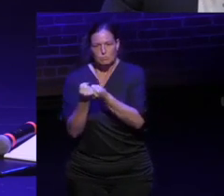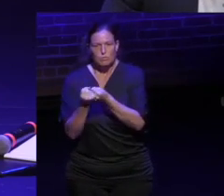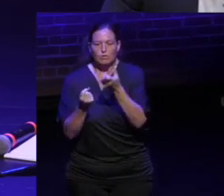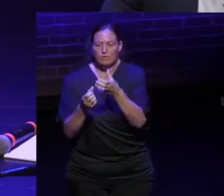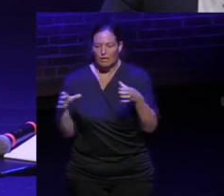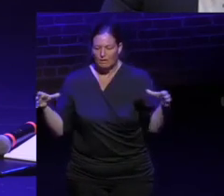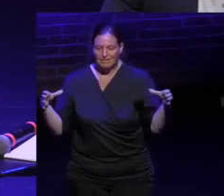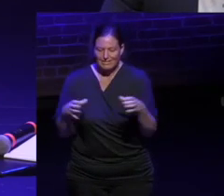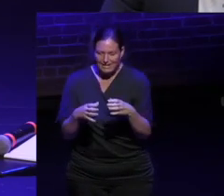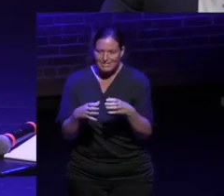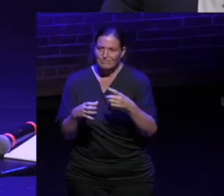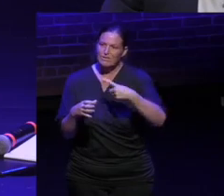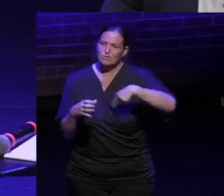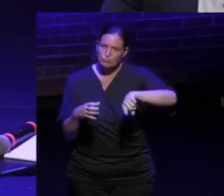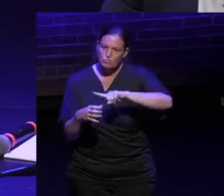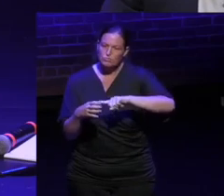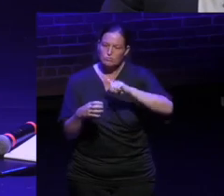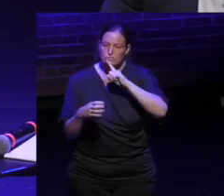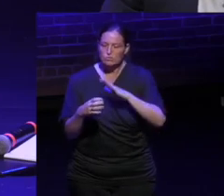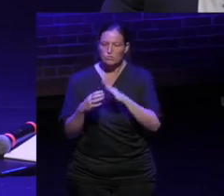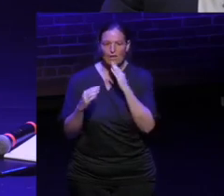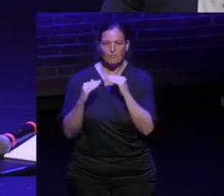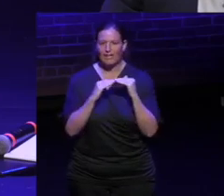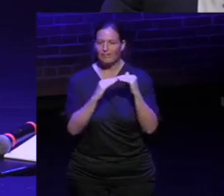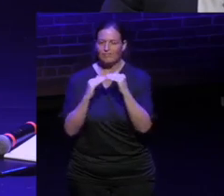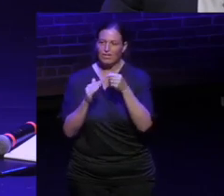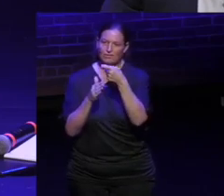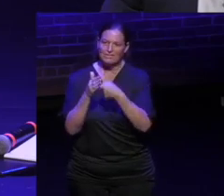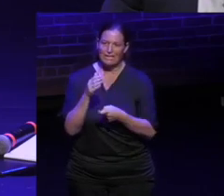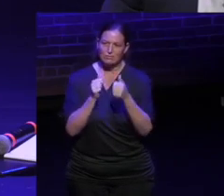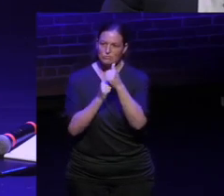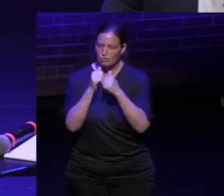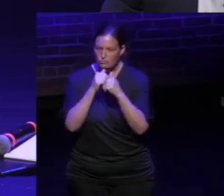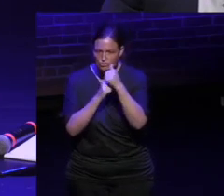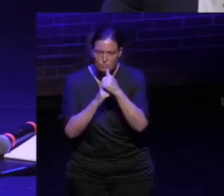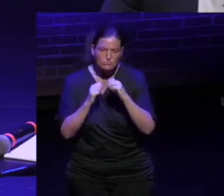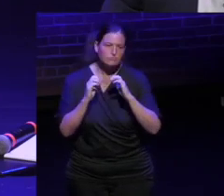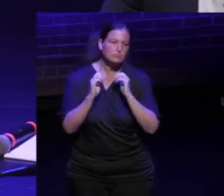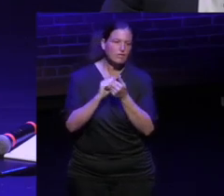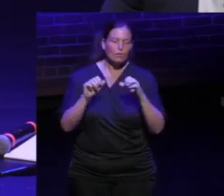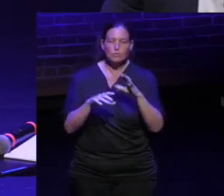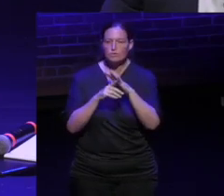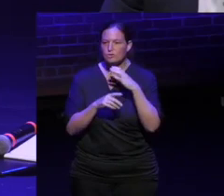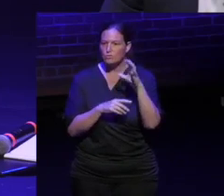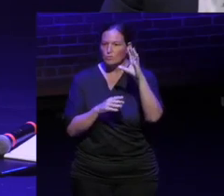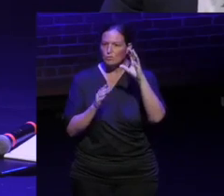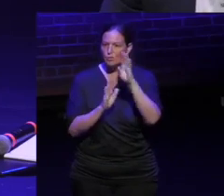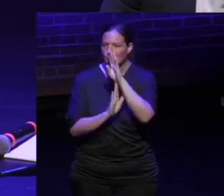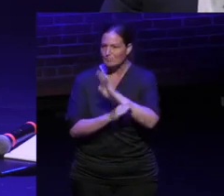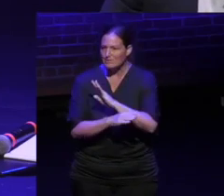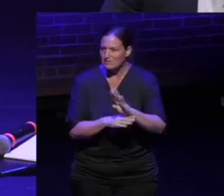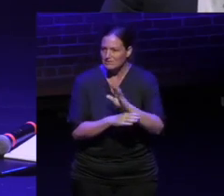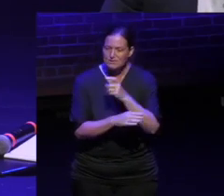collective well-being is to have a fairer tax structure, fair share amendment, changing the way that we do corporate taxes in our state,